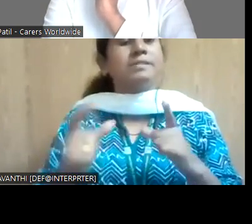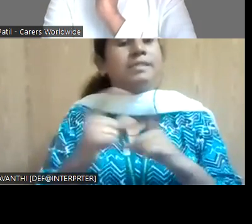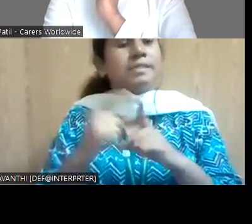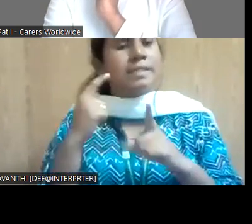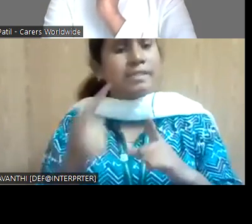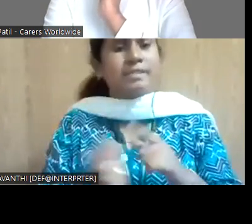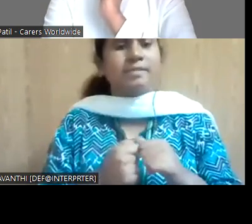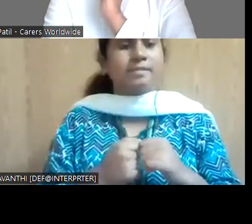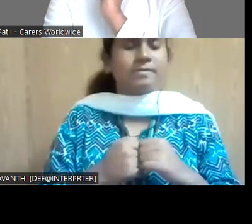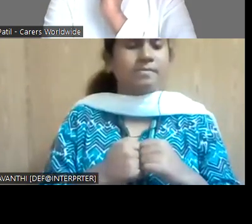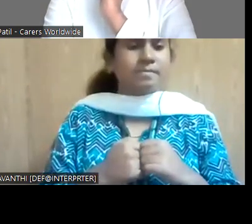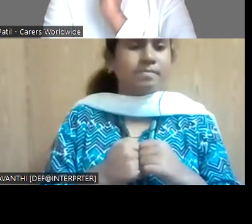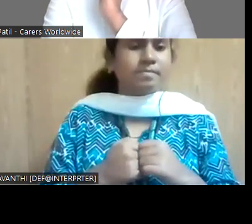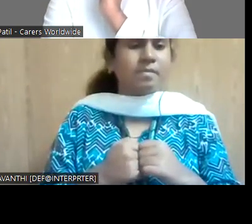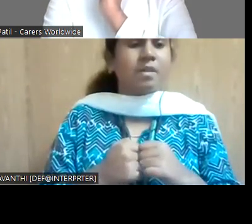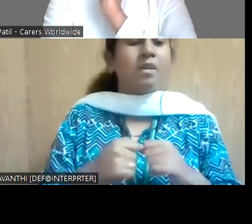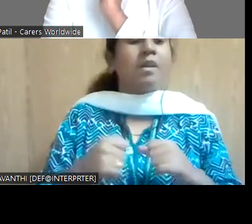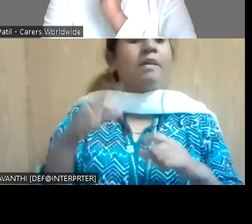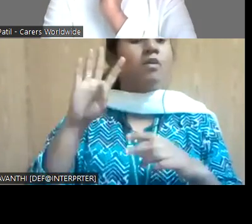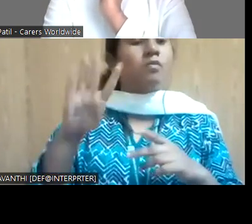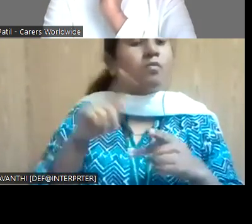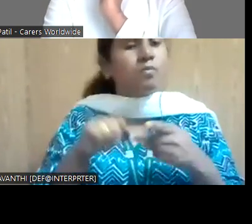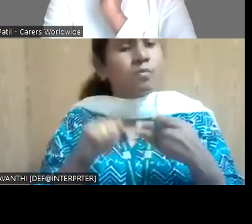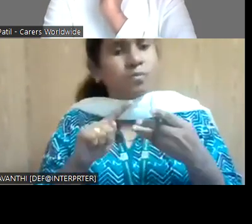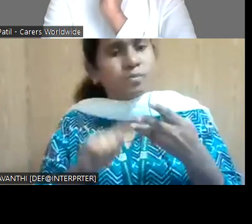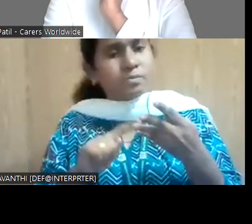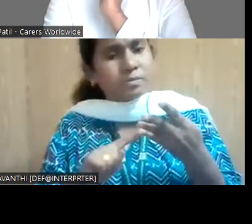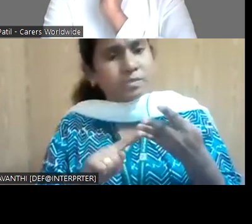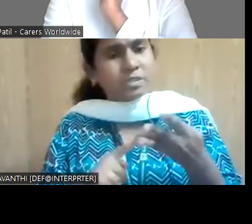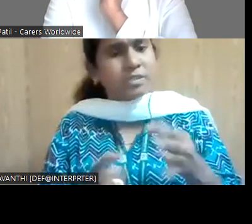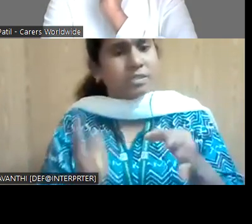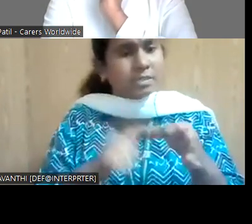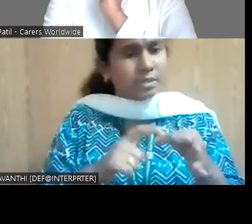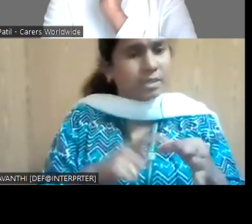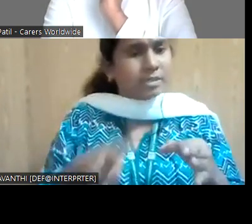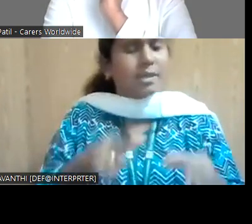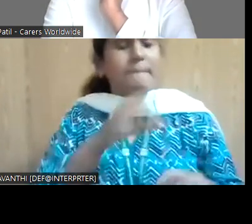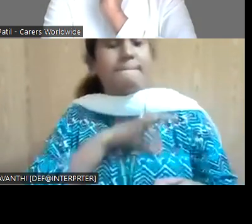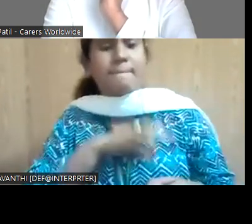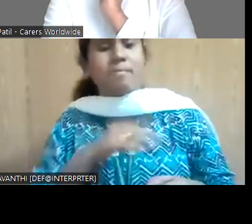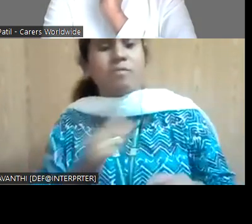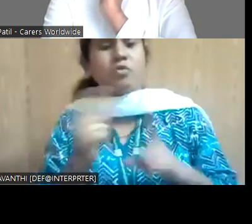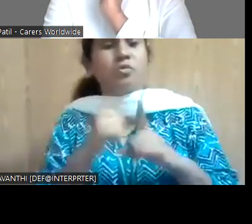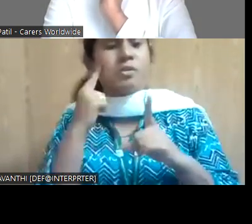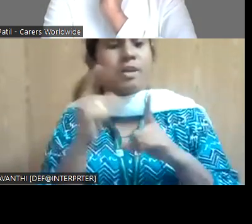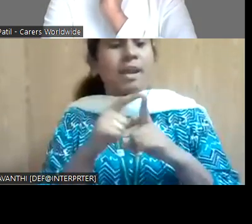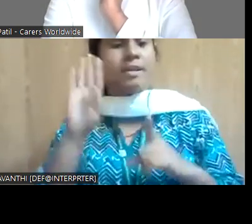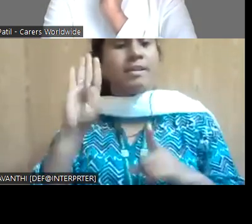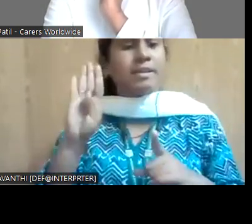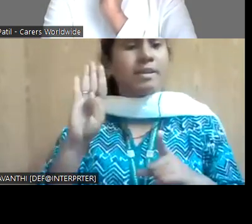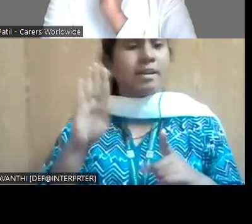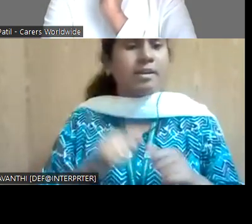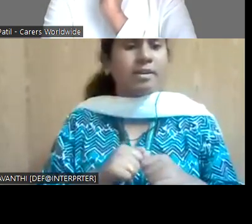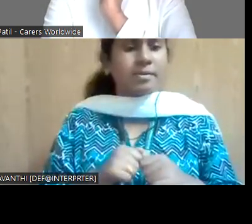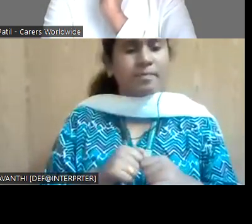Early Intervention Center. So we have 4 registration centers in NIEPID. So they can avail the benefit of a UDID card so that they can avail any kind of